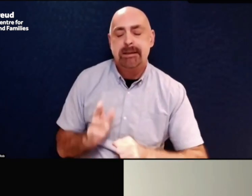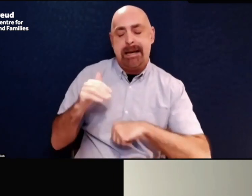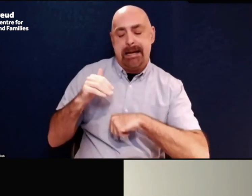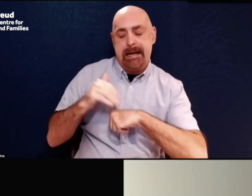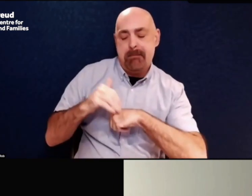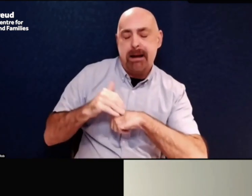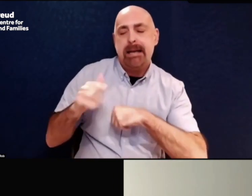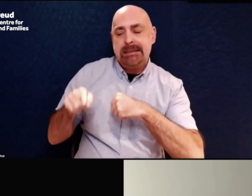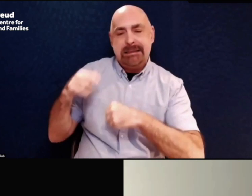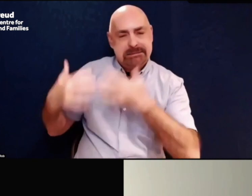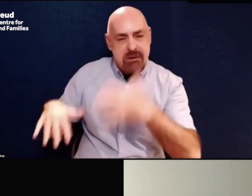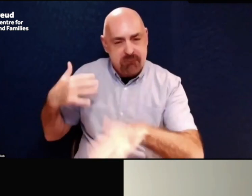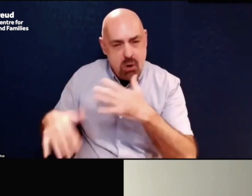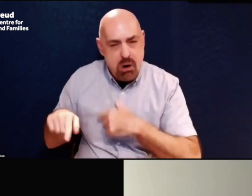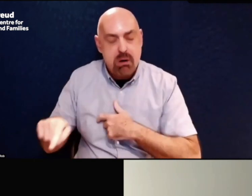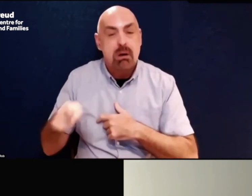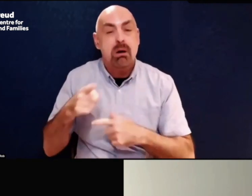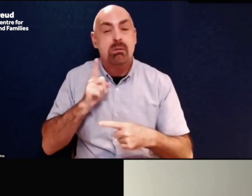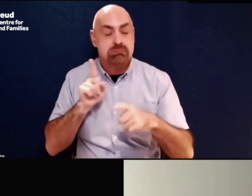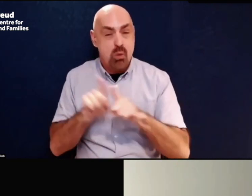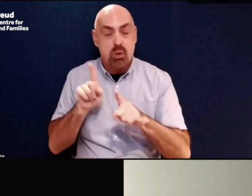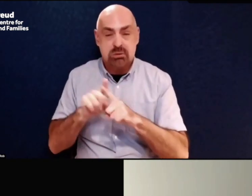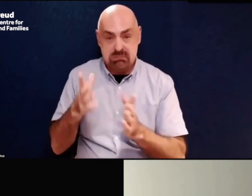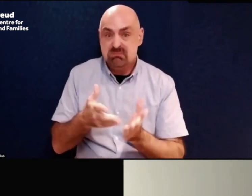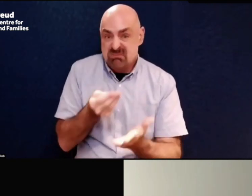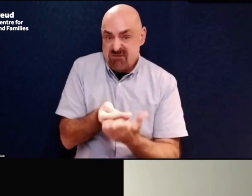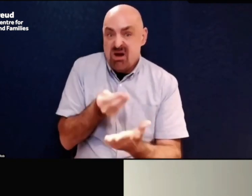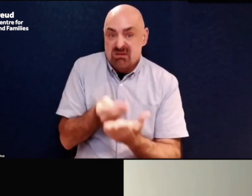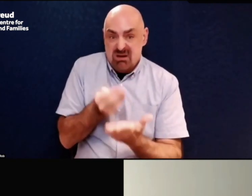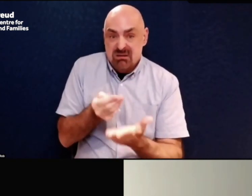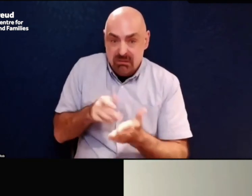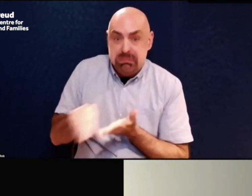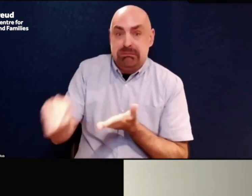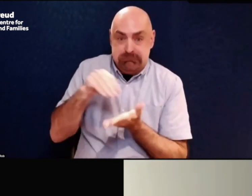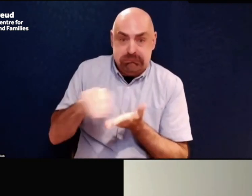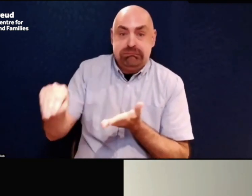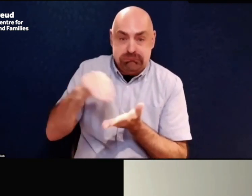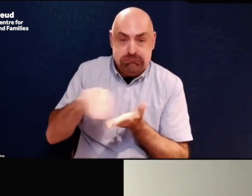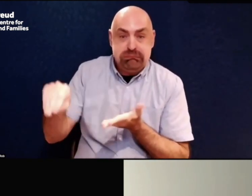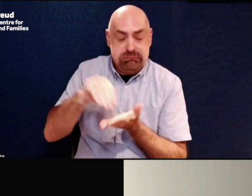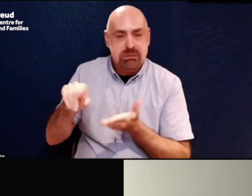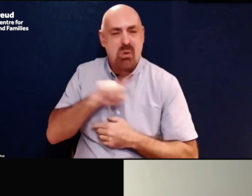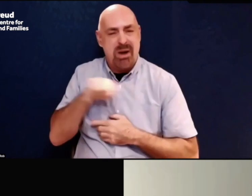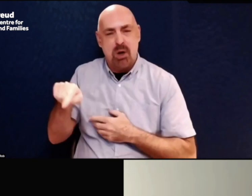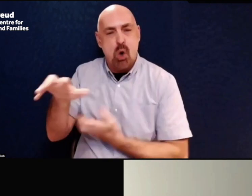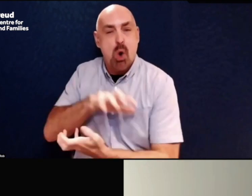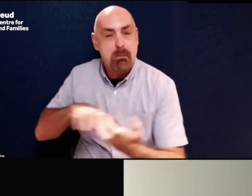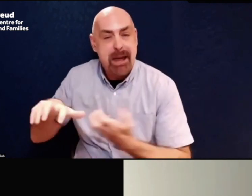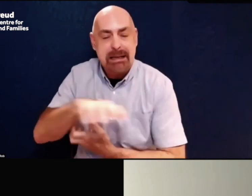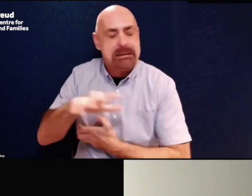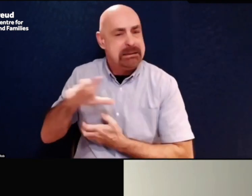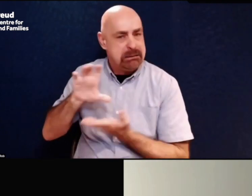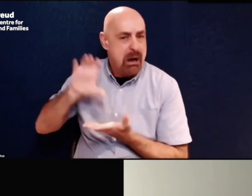of suffering and the financial burden that is engendered by often complex and multifaceted